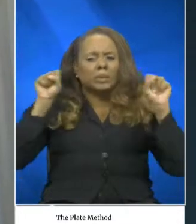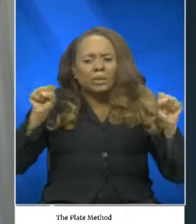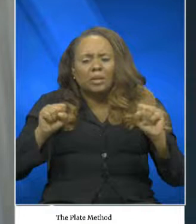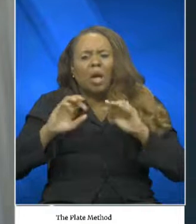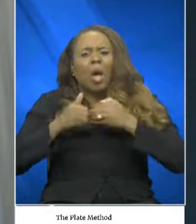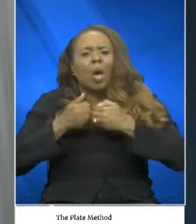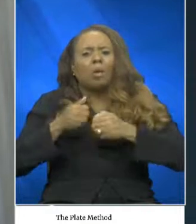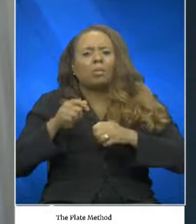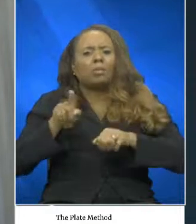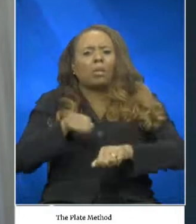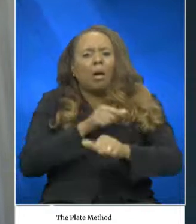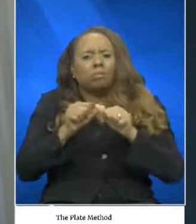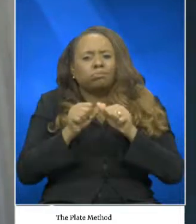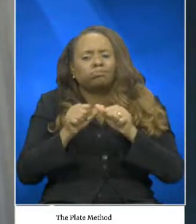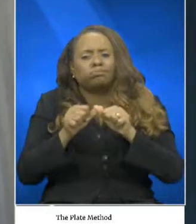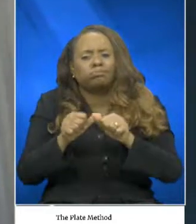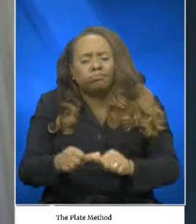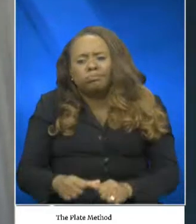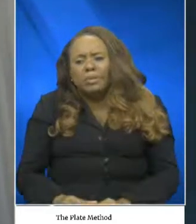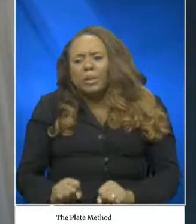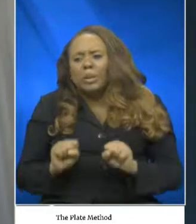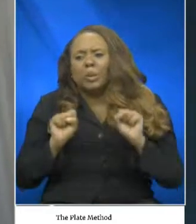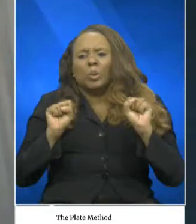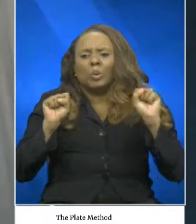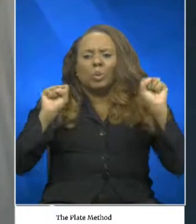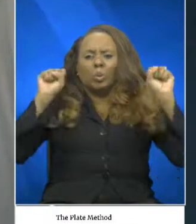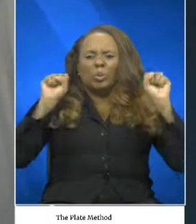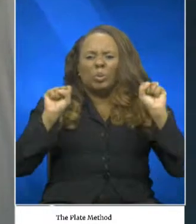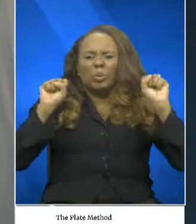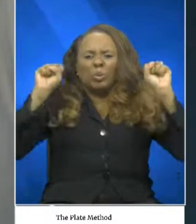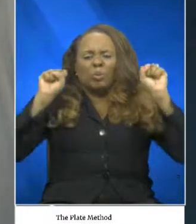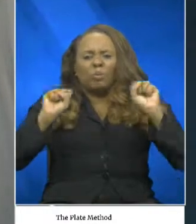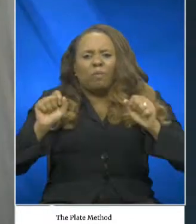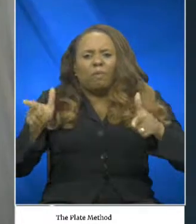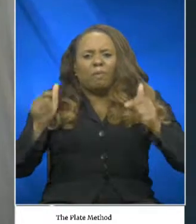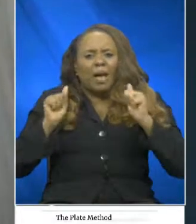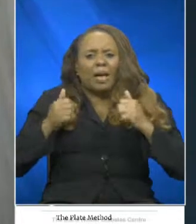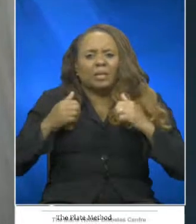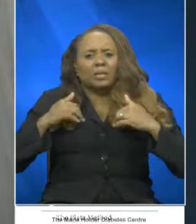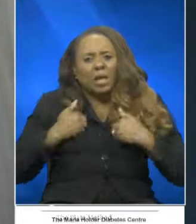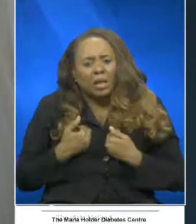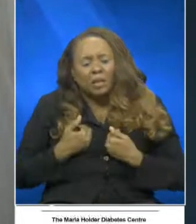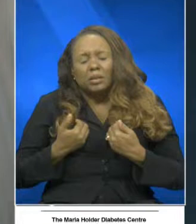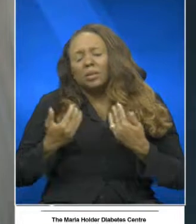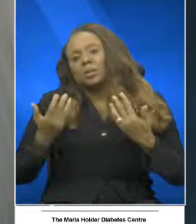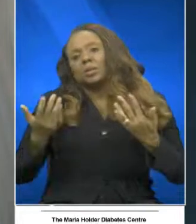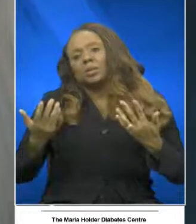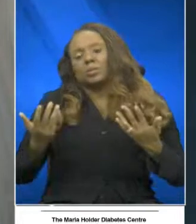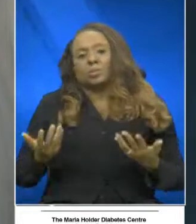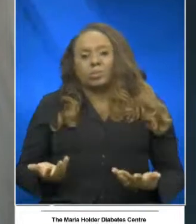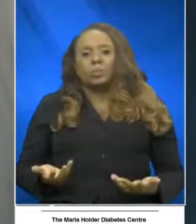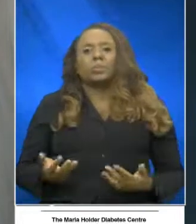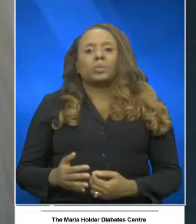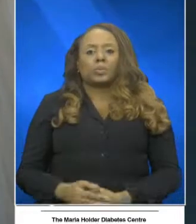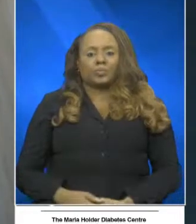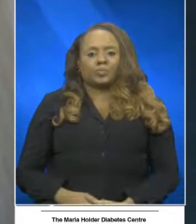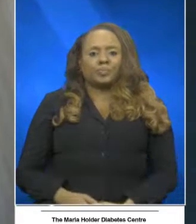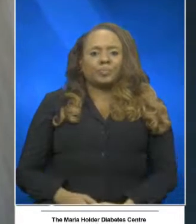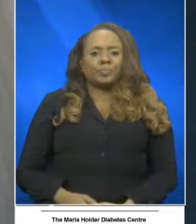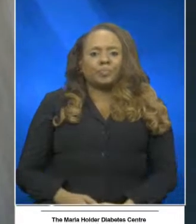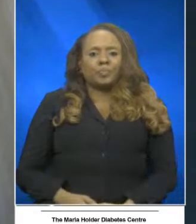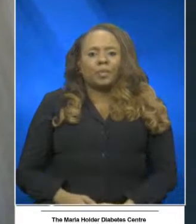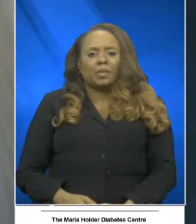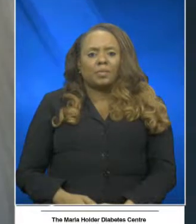of the heart attacks or MIs, as well as the stroke, it doesn't mean that there